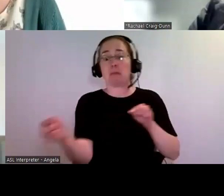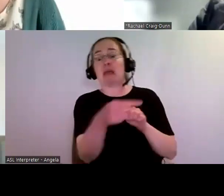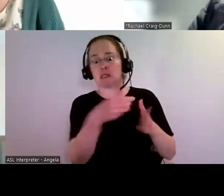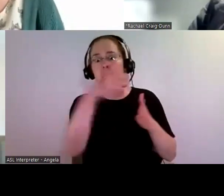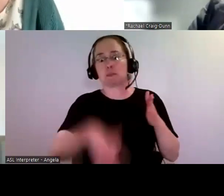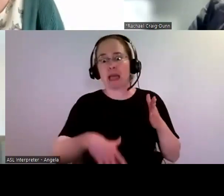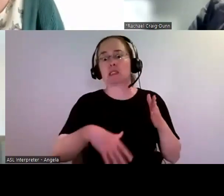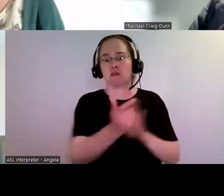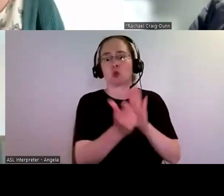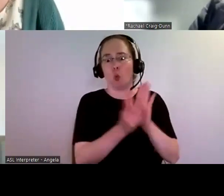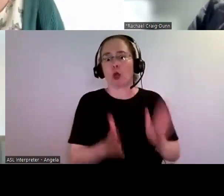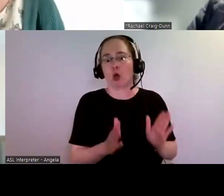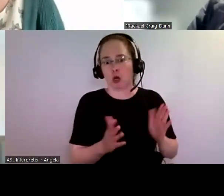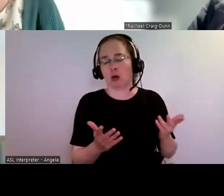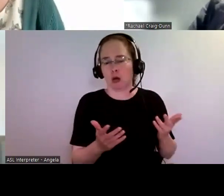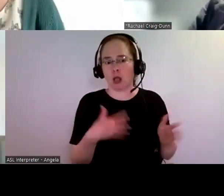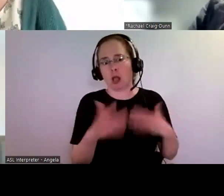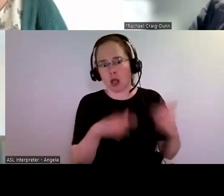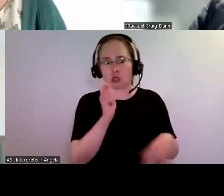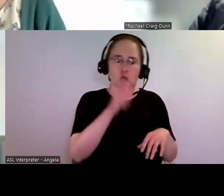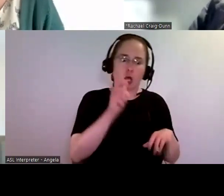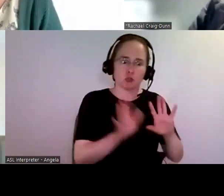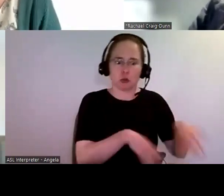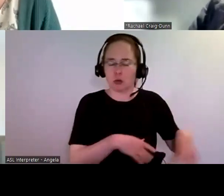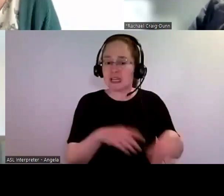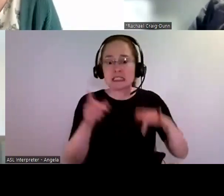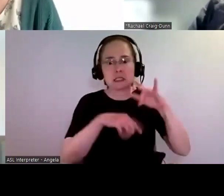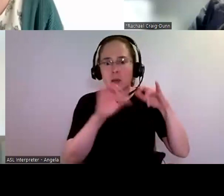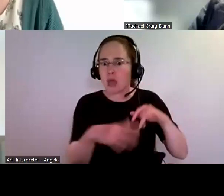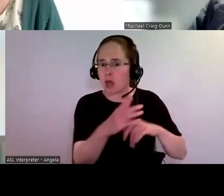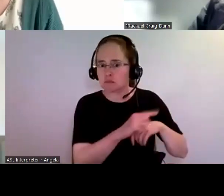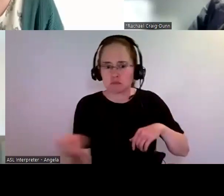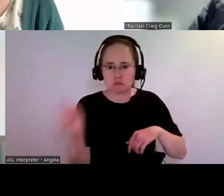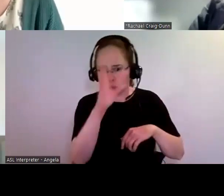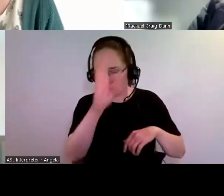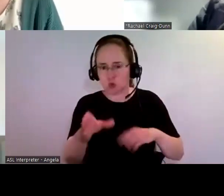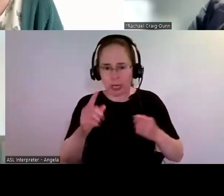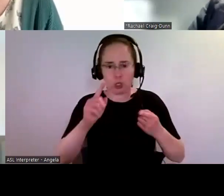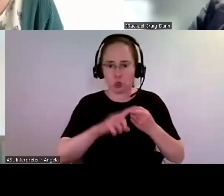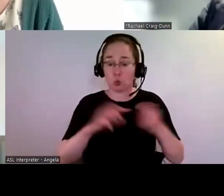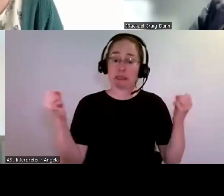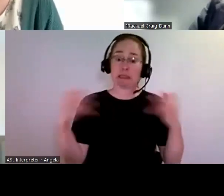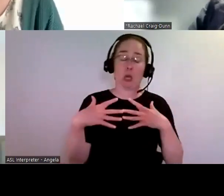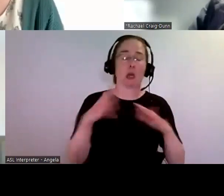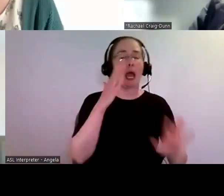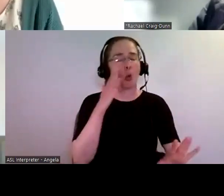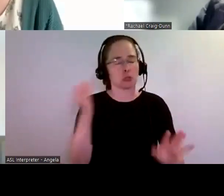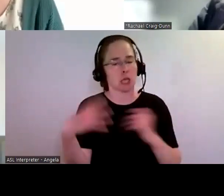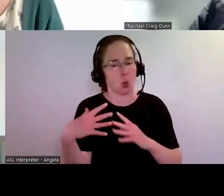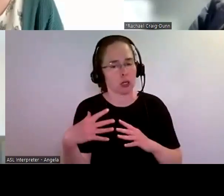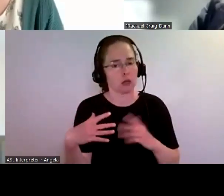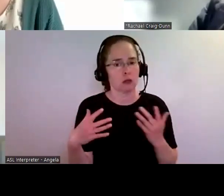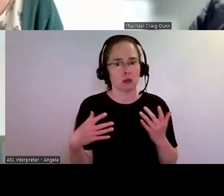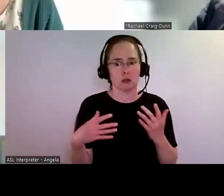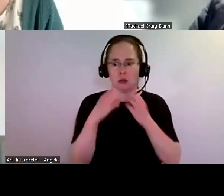expensive, time-consuming, need a lawyer and a judge. You can skip that and go right into, it's scary. I know your person